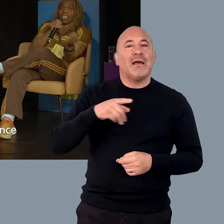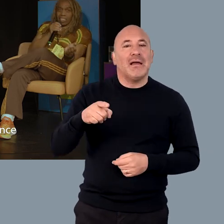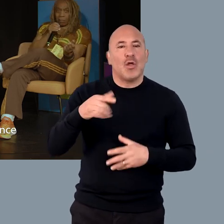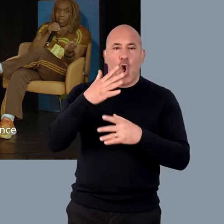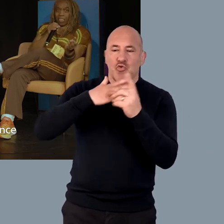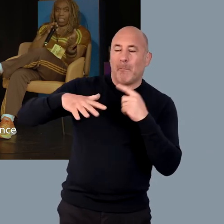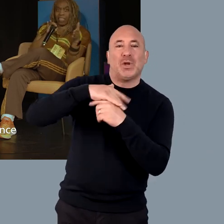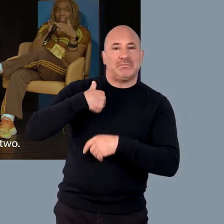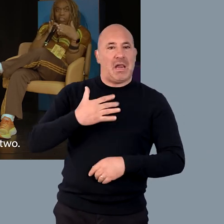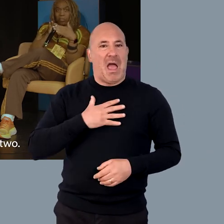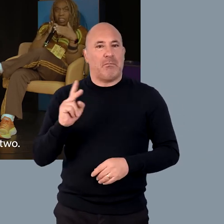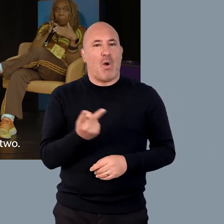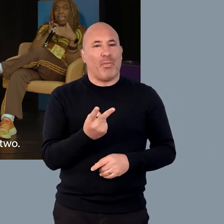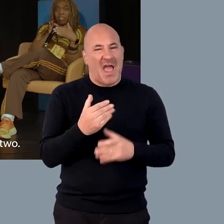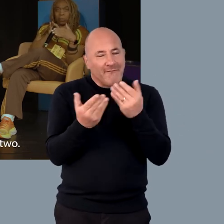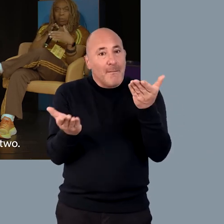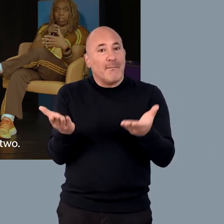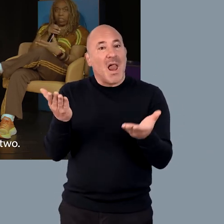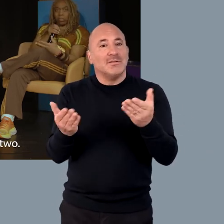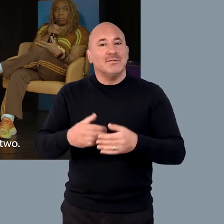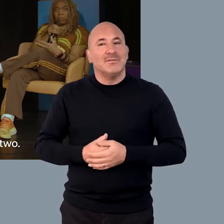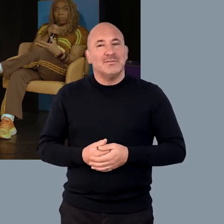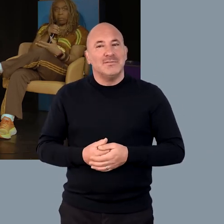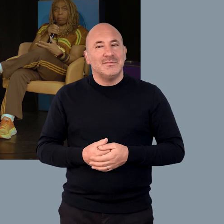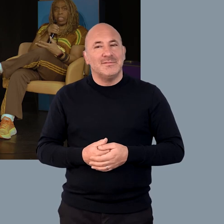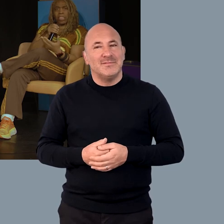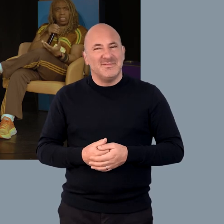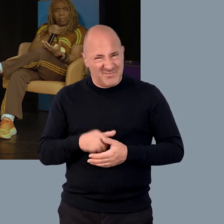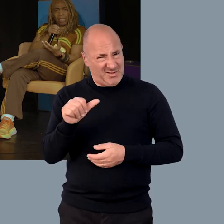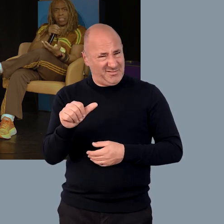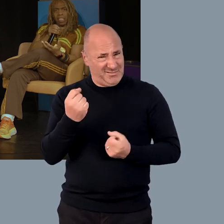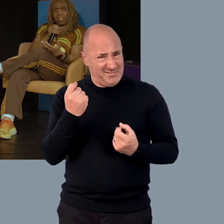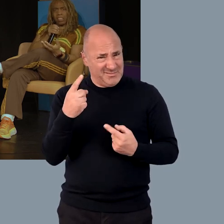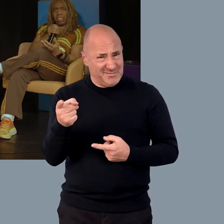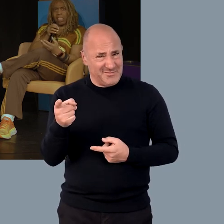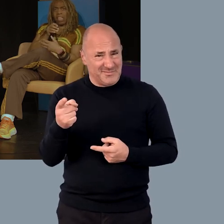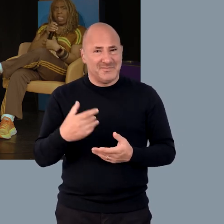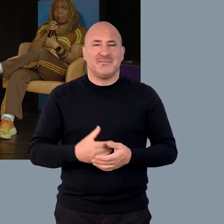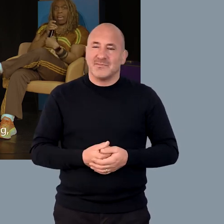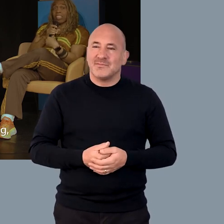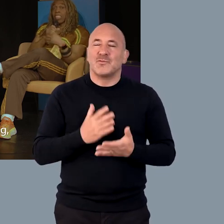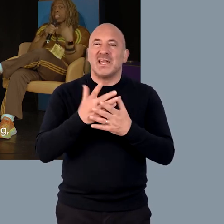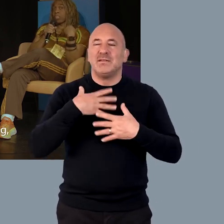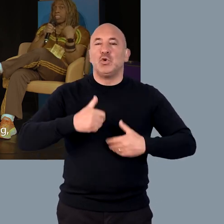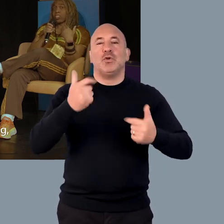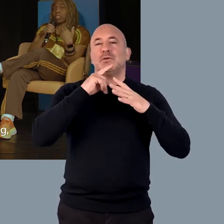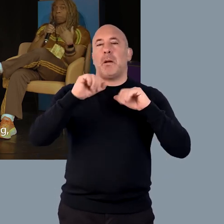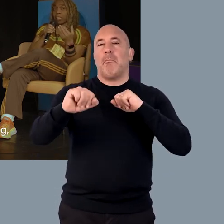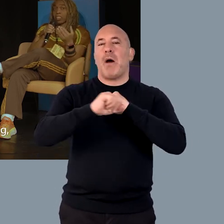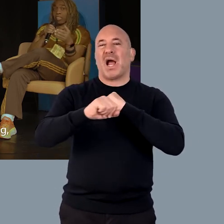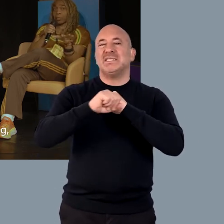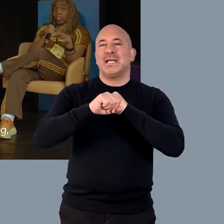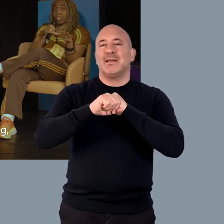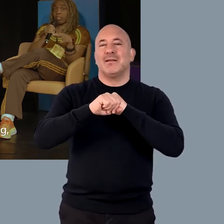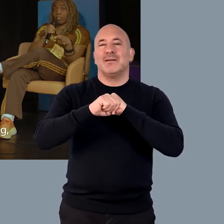thing and I like the community thing I think the two there's a balance between the two Does that make any sense? But I think it is getting good